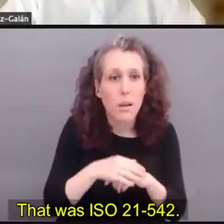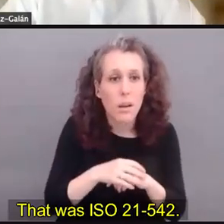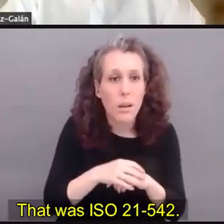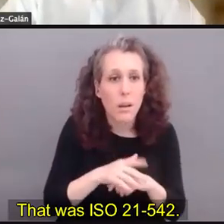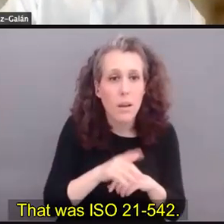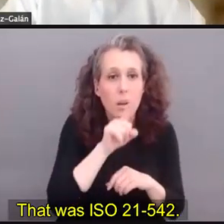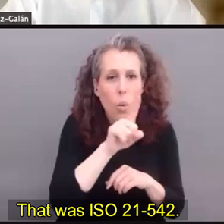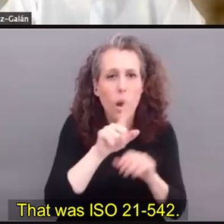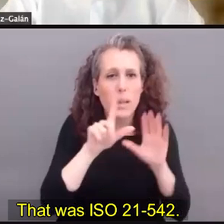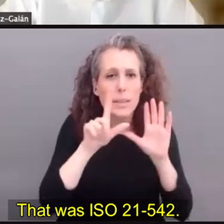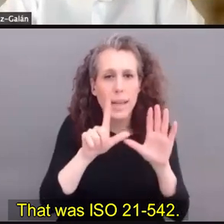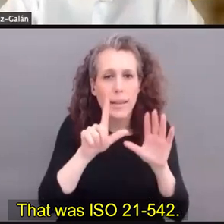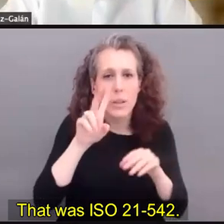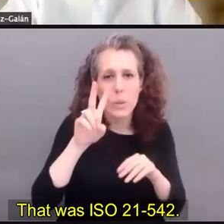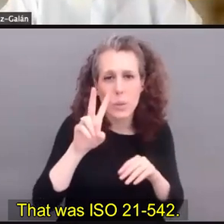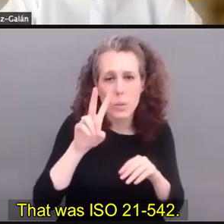17210. That was ISO